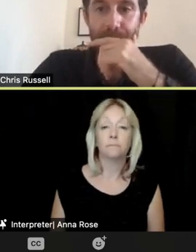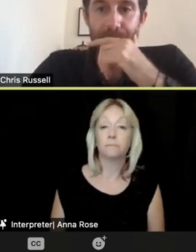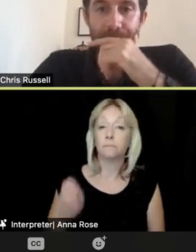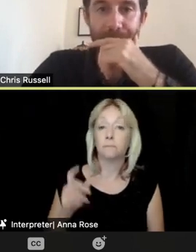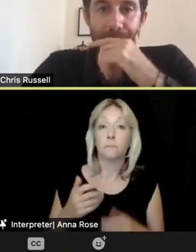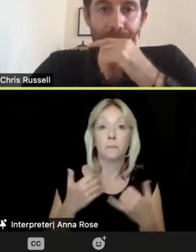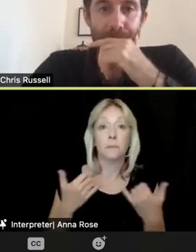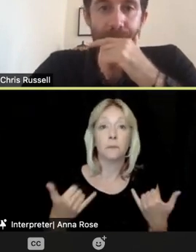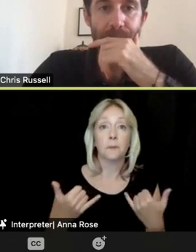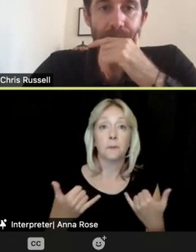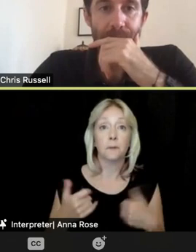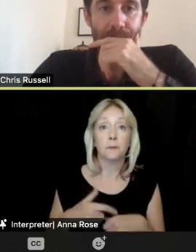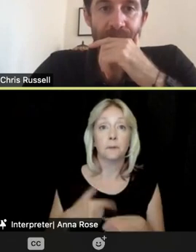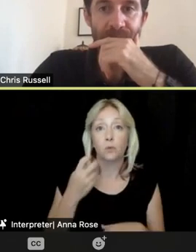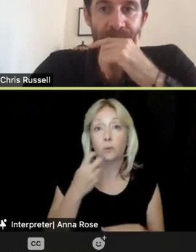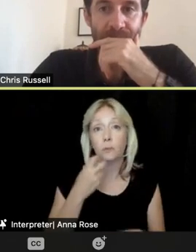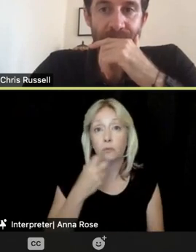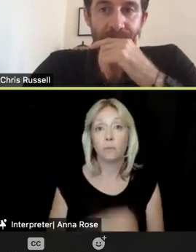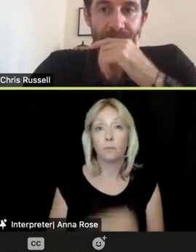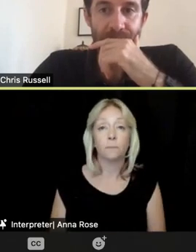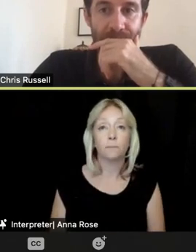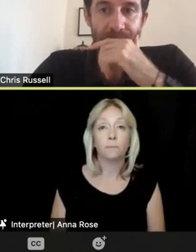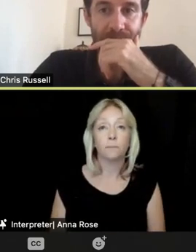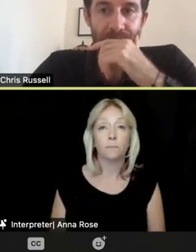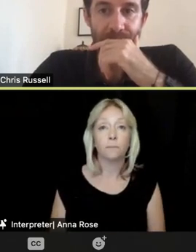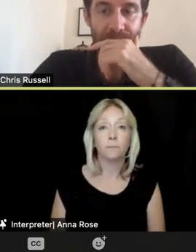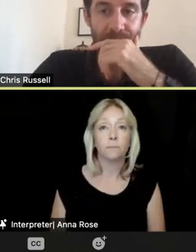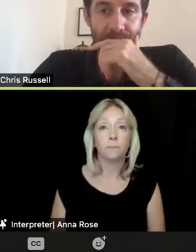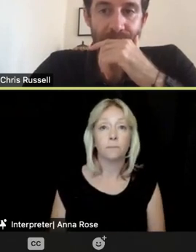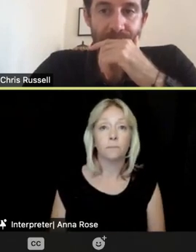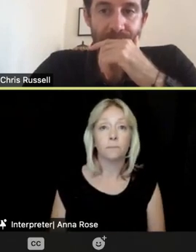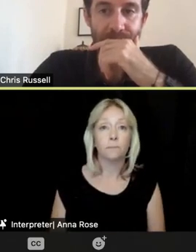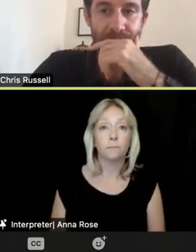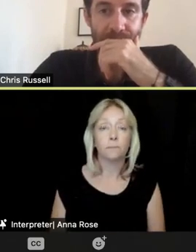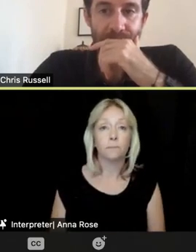Now it's time for speech. Move it over.